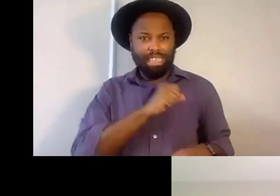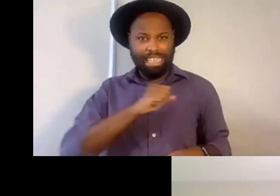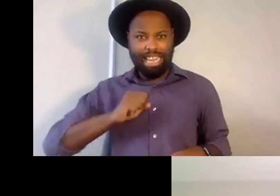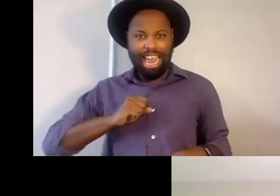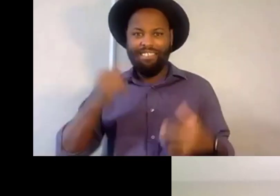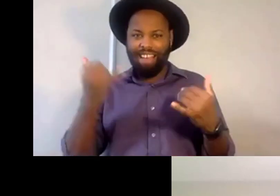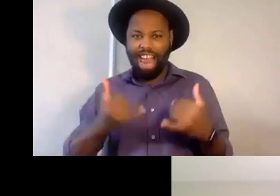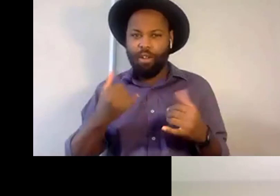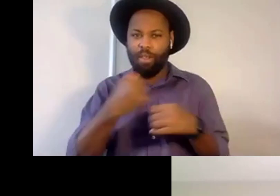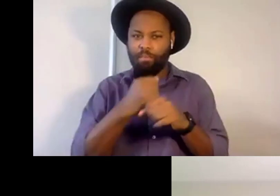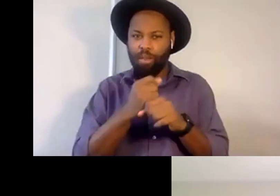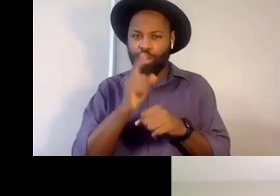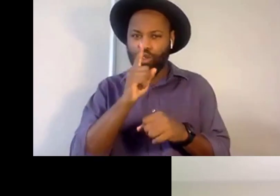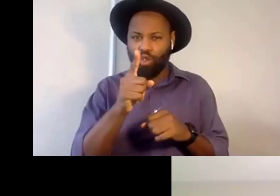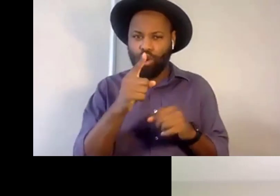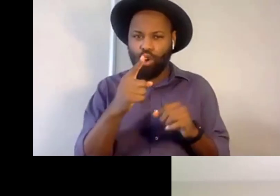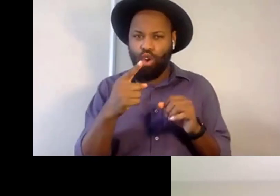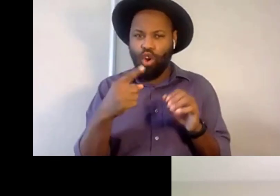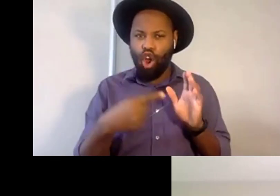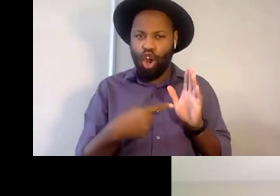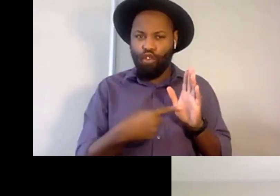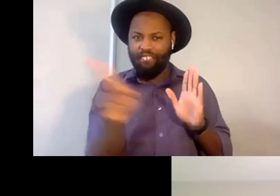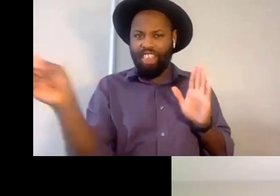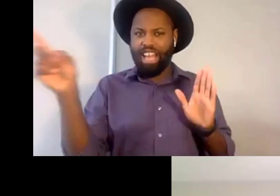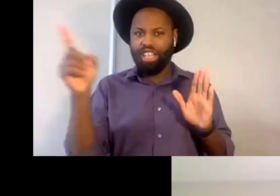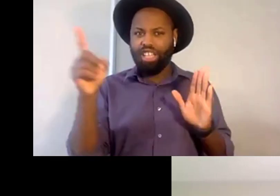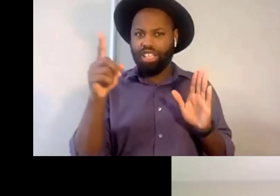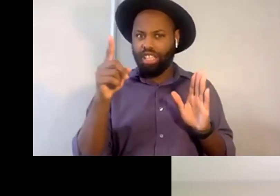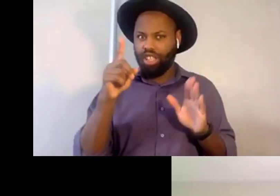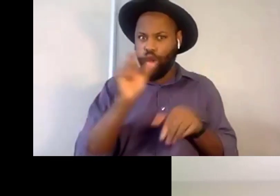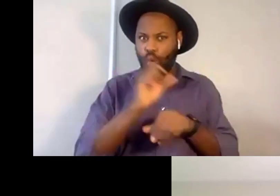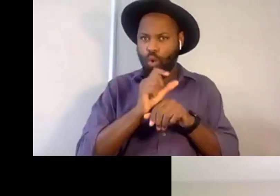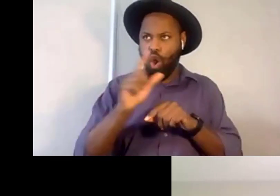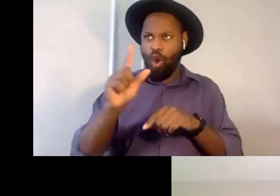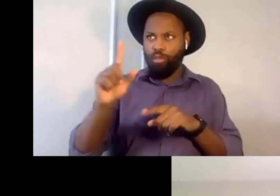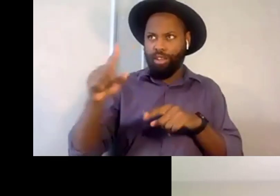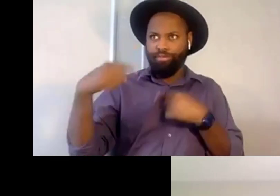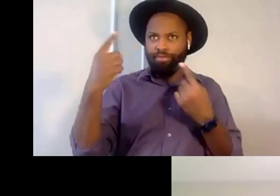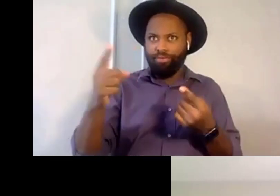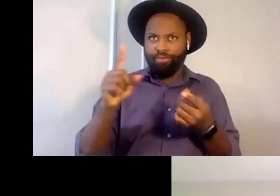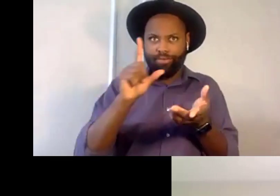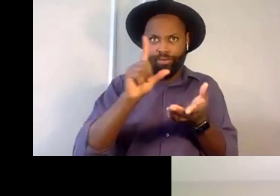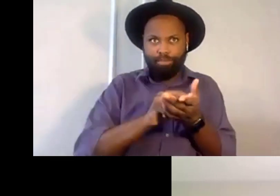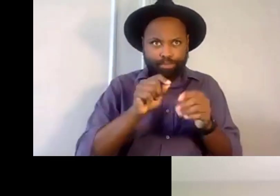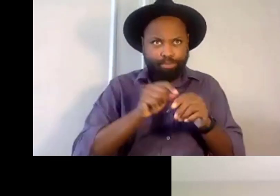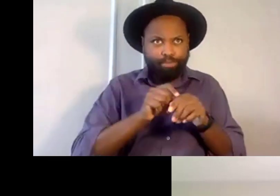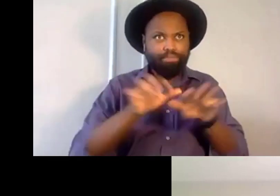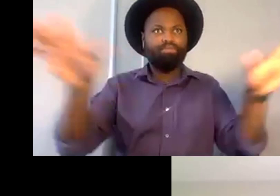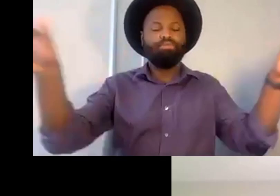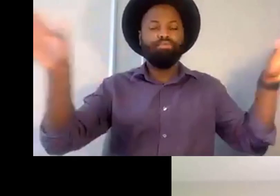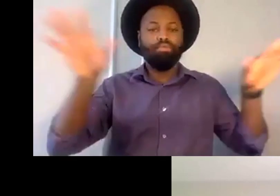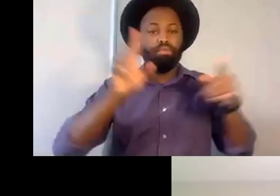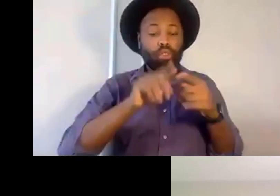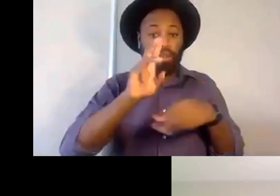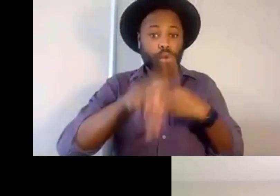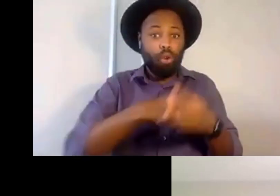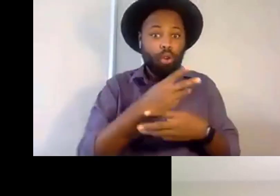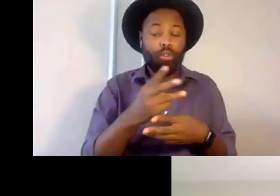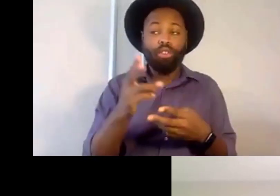reflects the work that we're putting out into the world. So so looking at our staff, our vendors, our peer